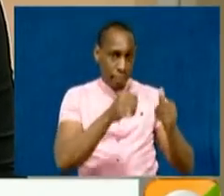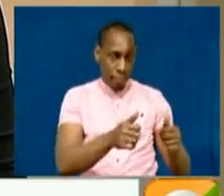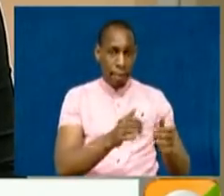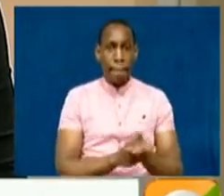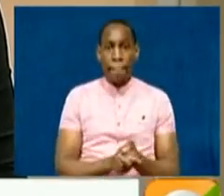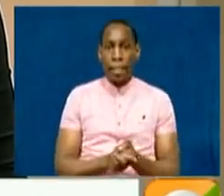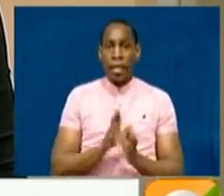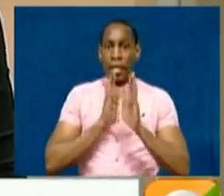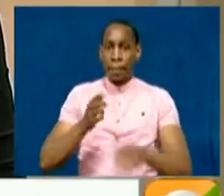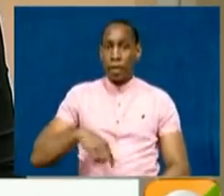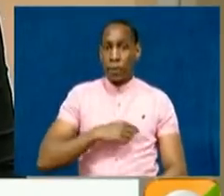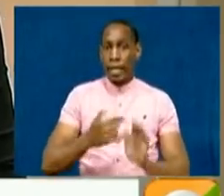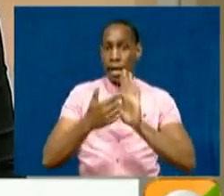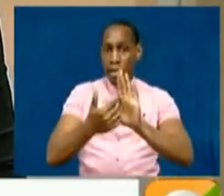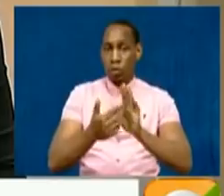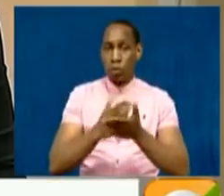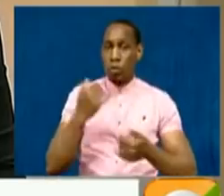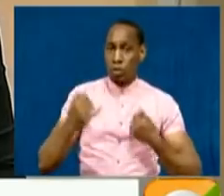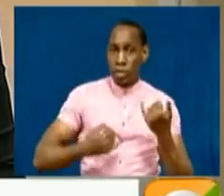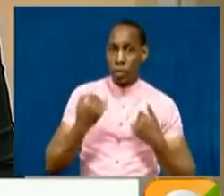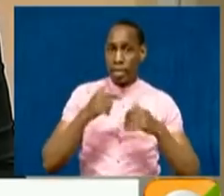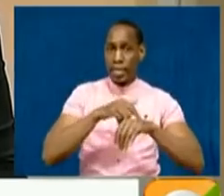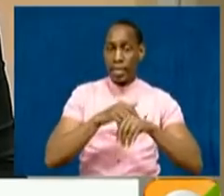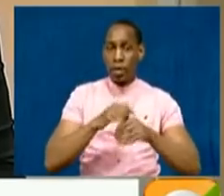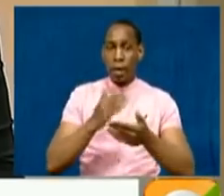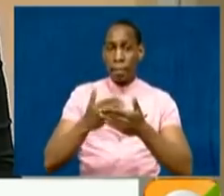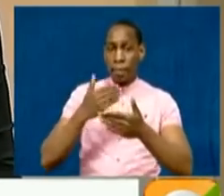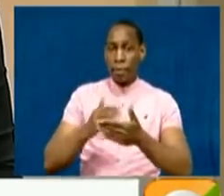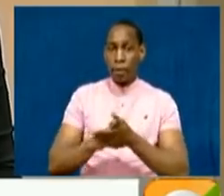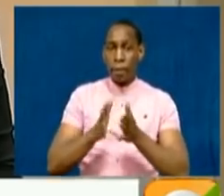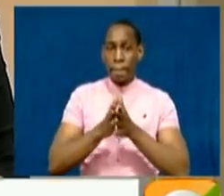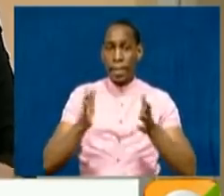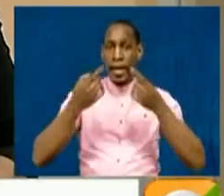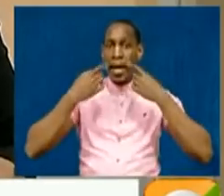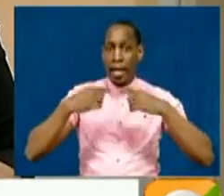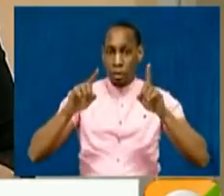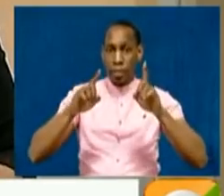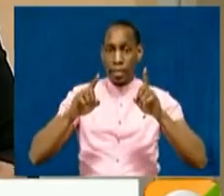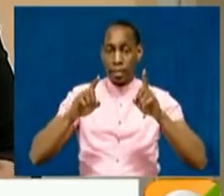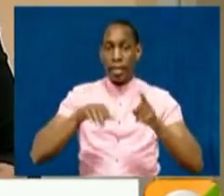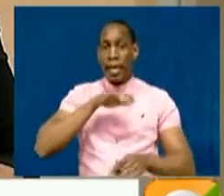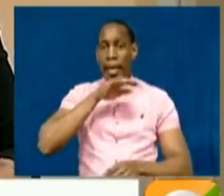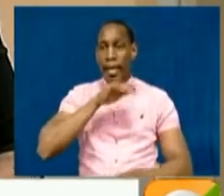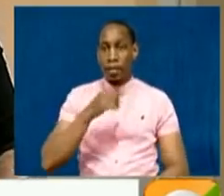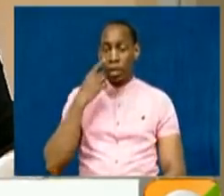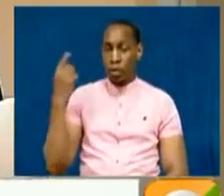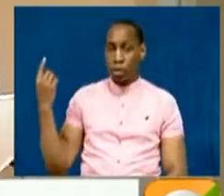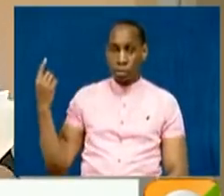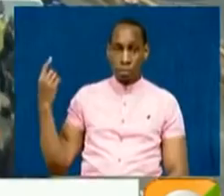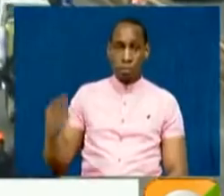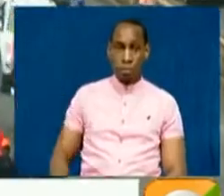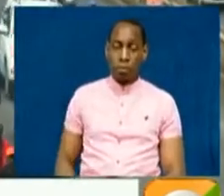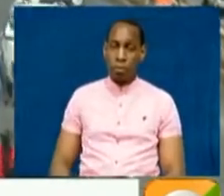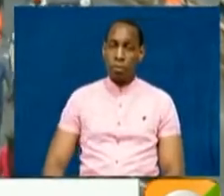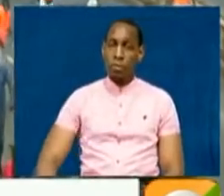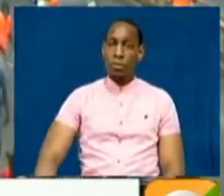items. Raquel Mwegai reports on the exciting moments that led up to the major announcement by Raila Odinga.